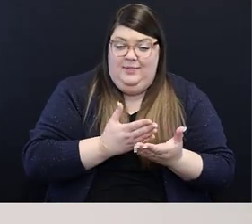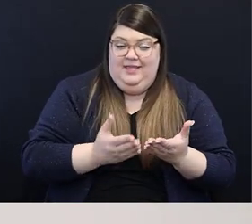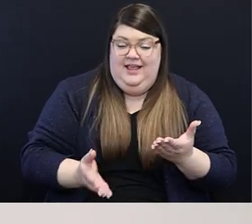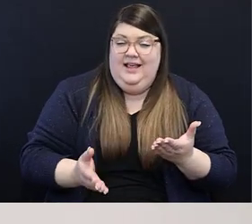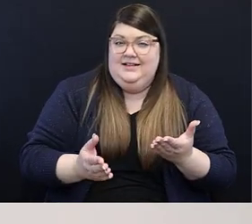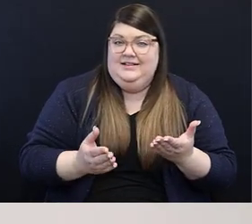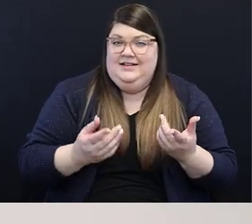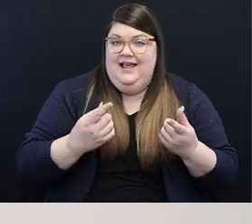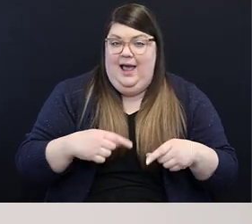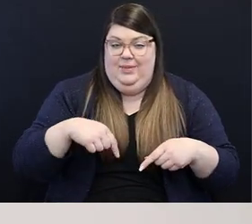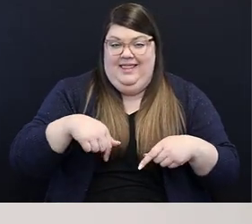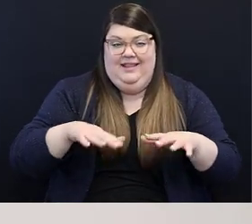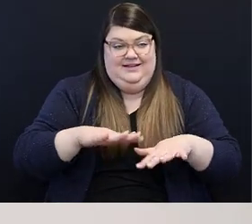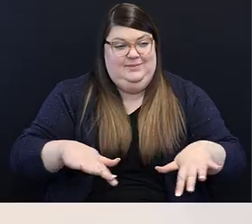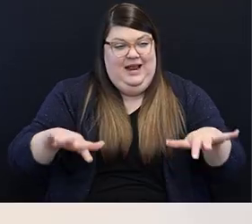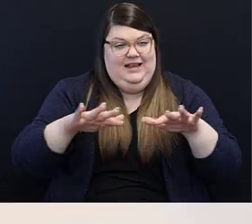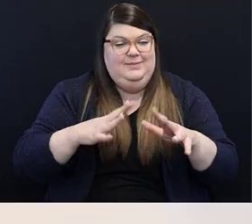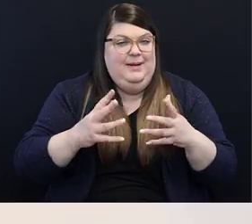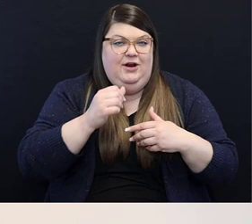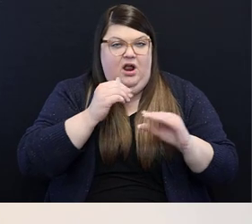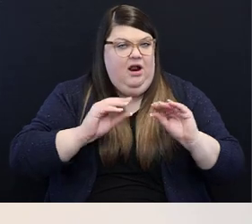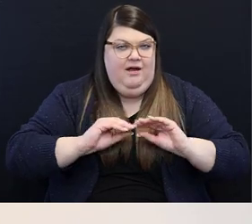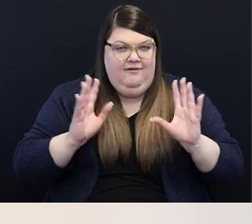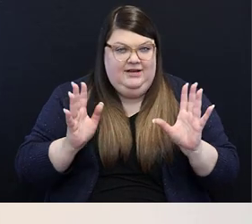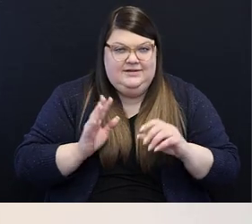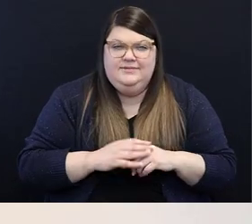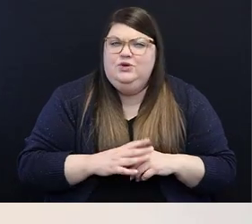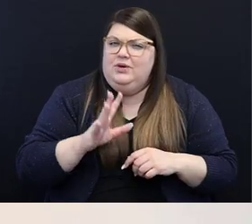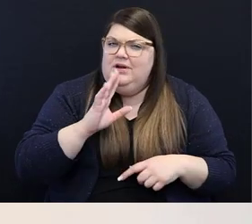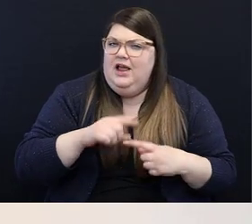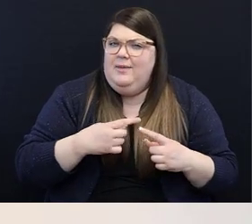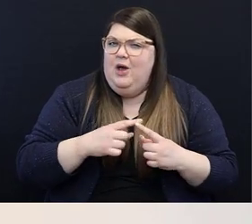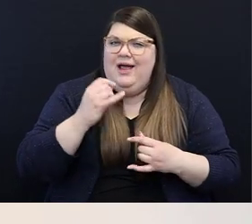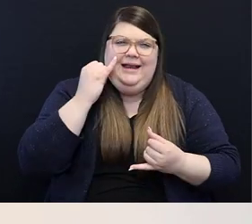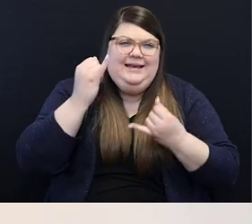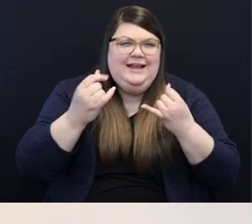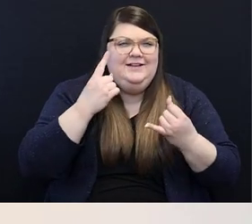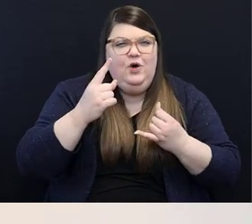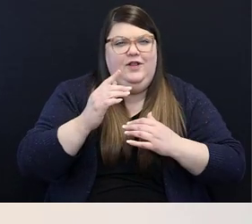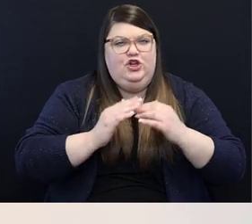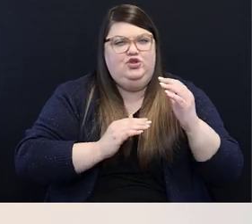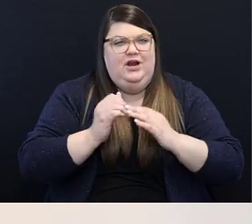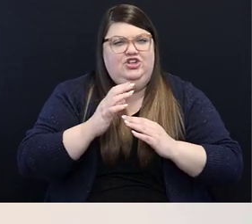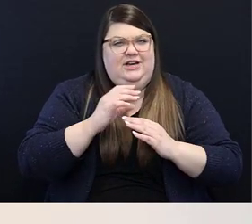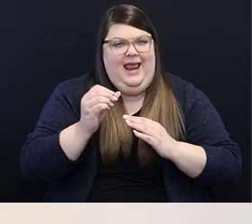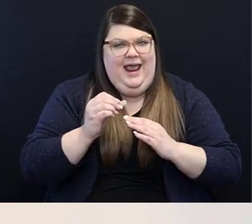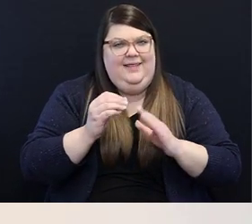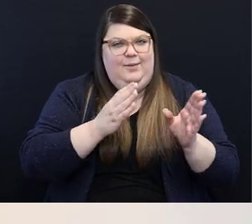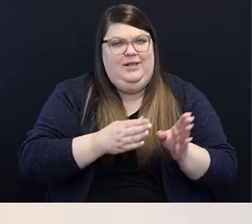reveal themselves. So let's talk a little bit about our ideas for the construction and the plan for the show.